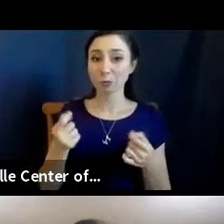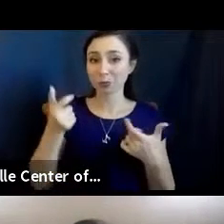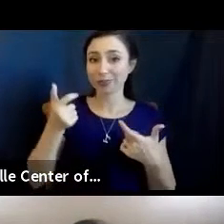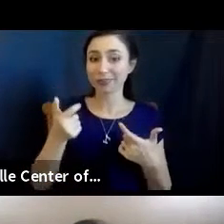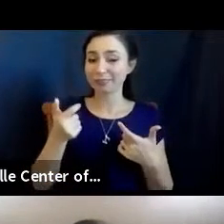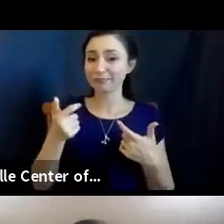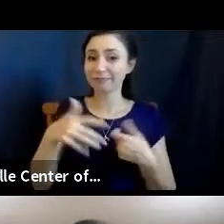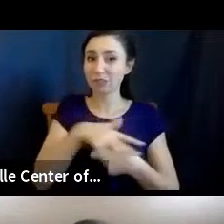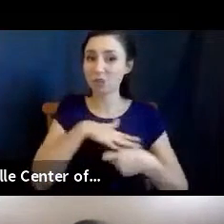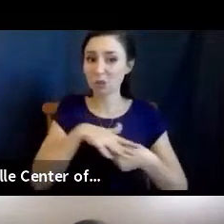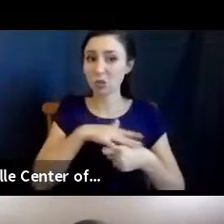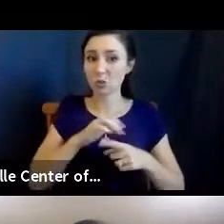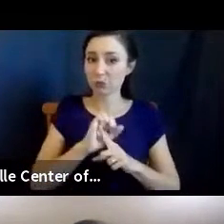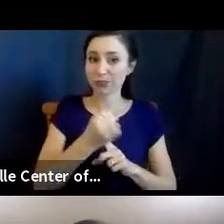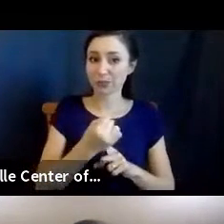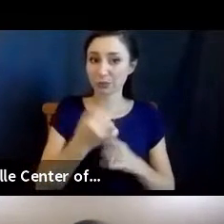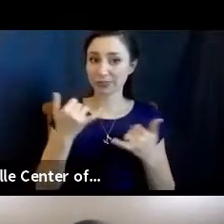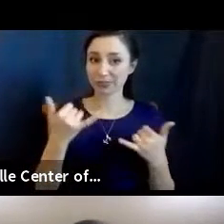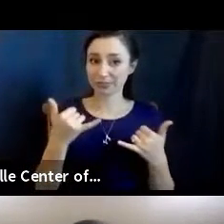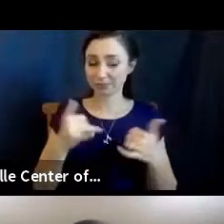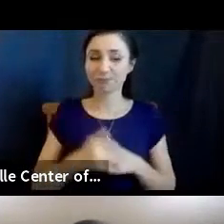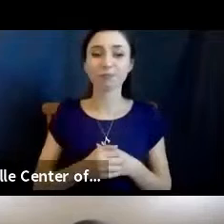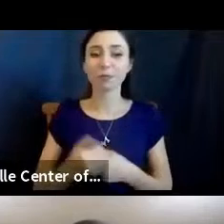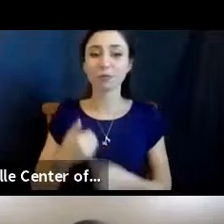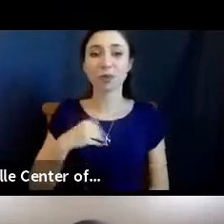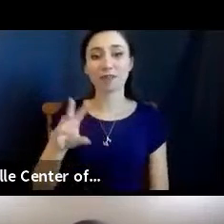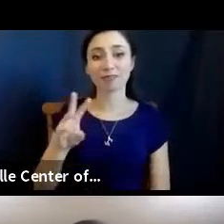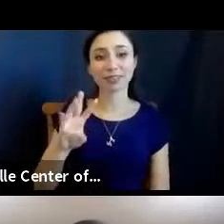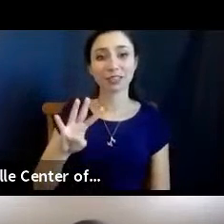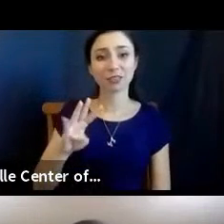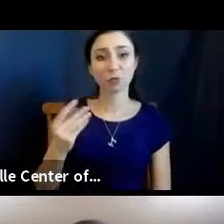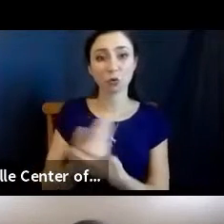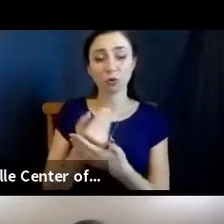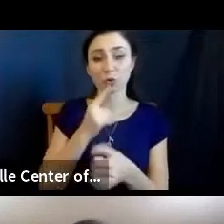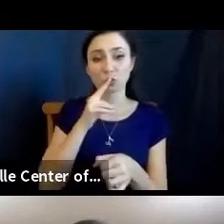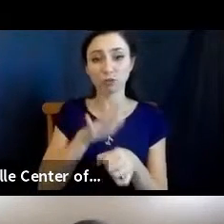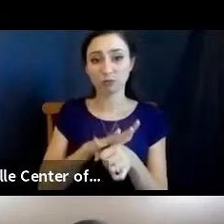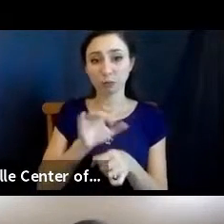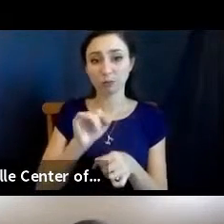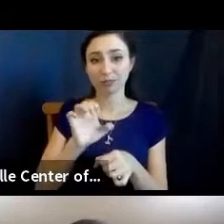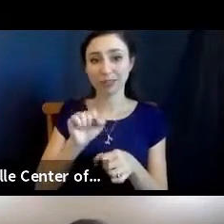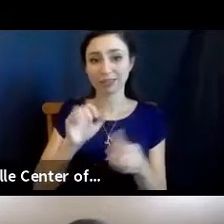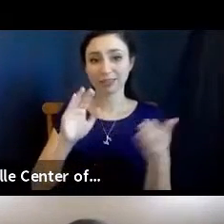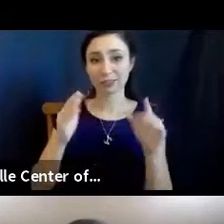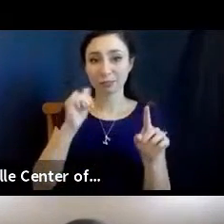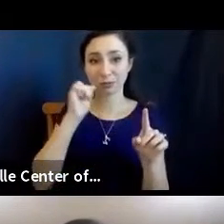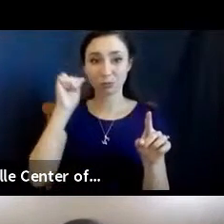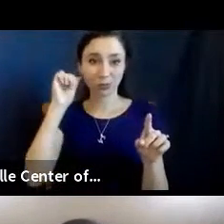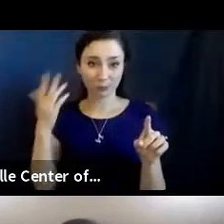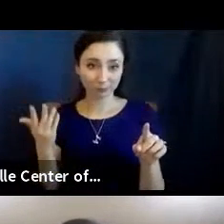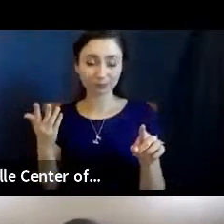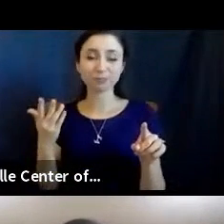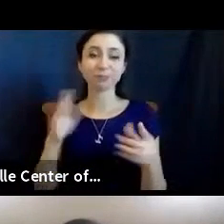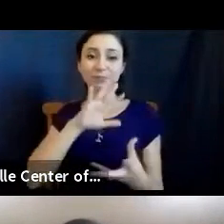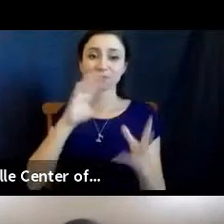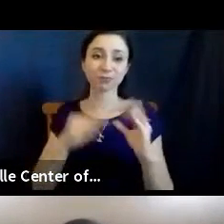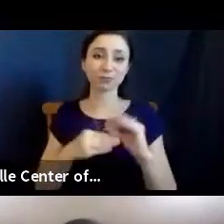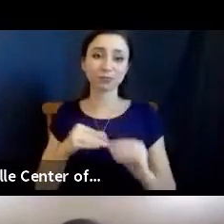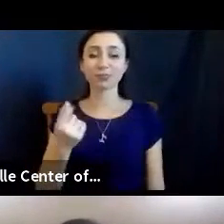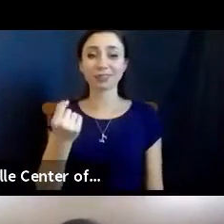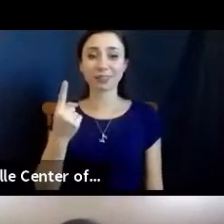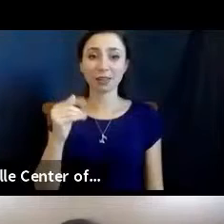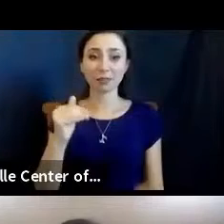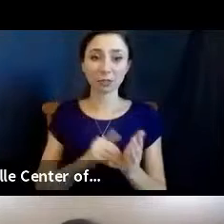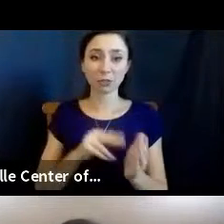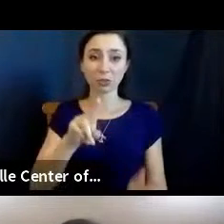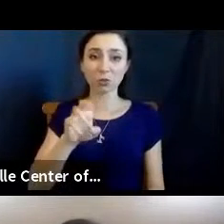situation for today. We have 64 new confirmed cases since yesterday, giving us